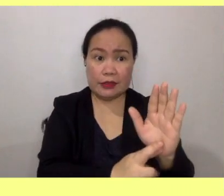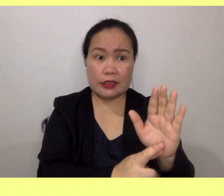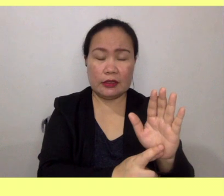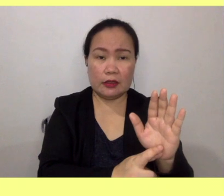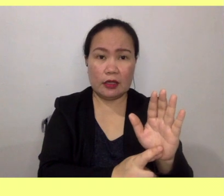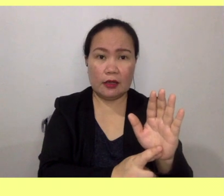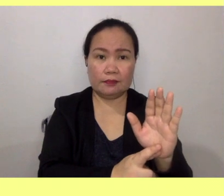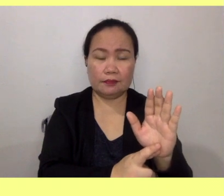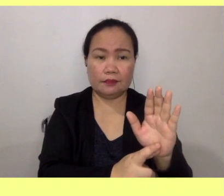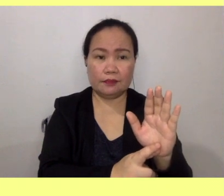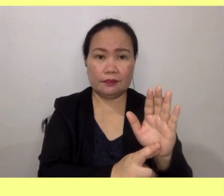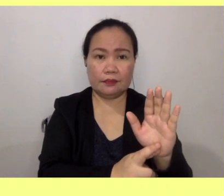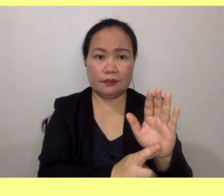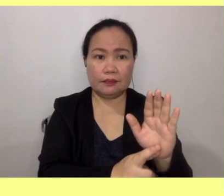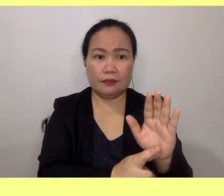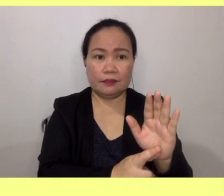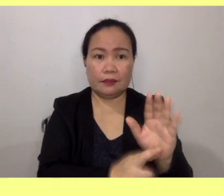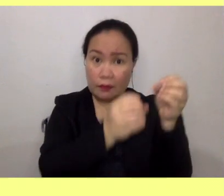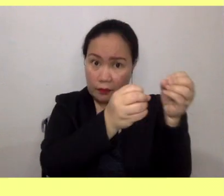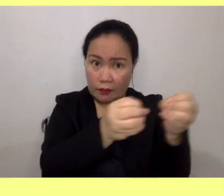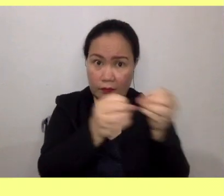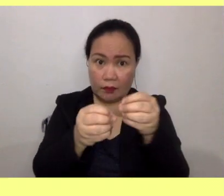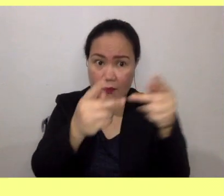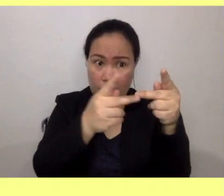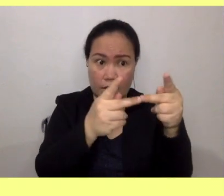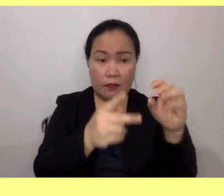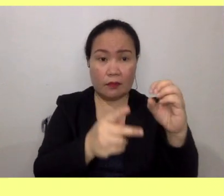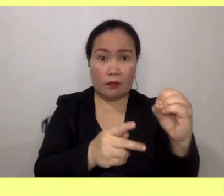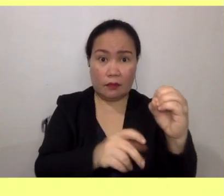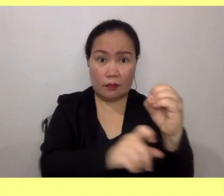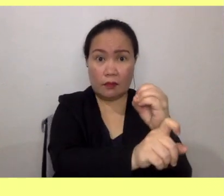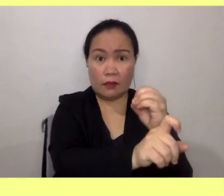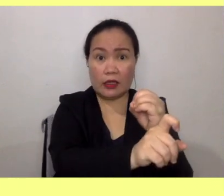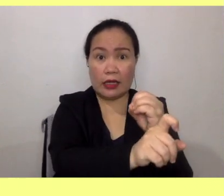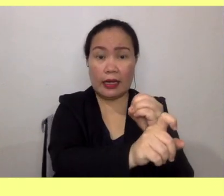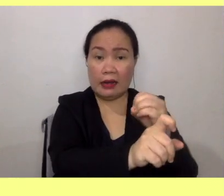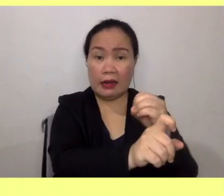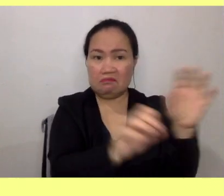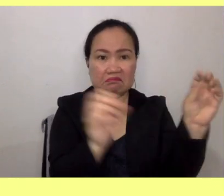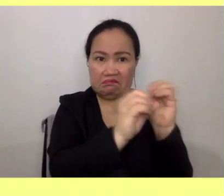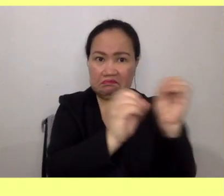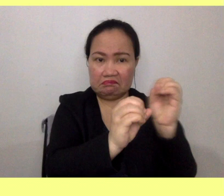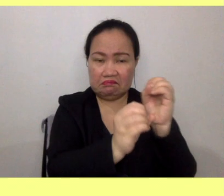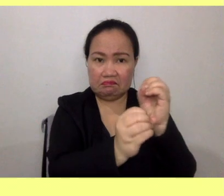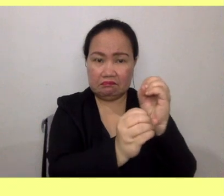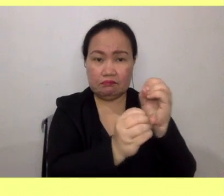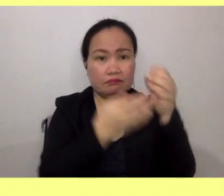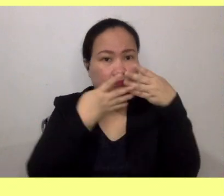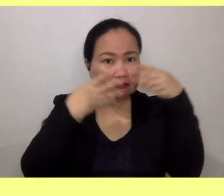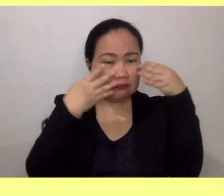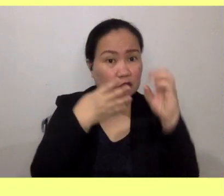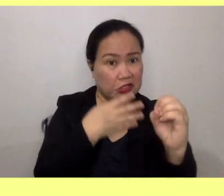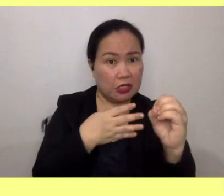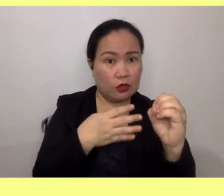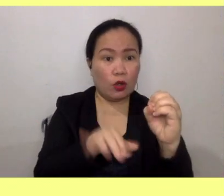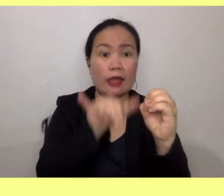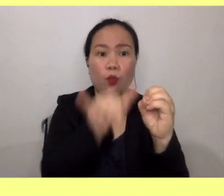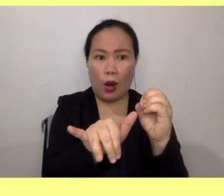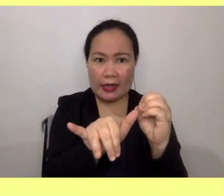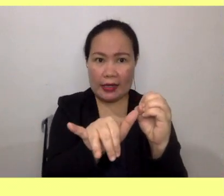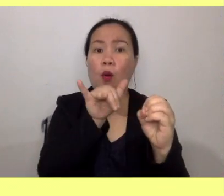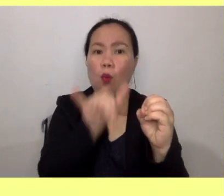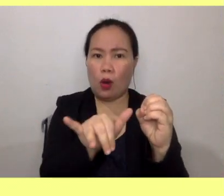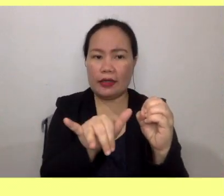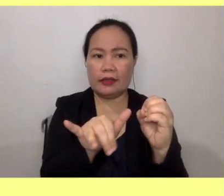sabihin, we will represent natin, i-represent natin ang ordered pair natin as 0, yung X, kasi wala daw biniling